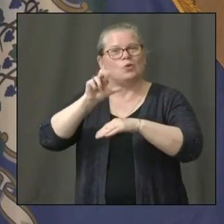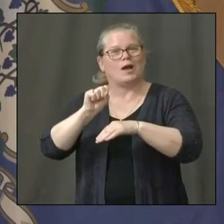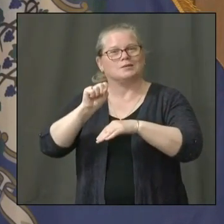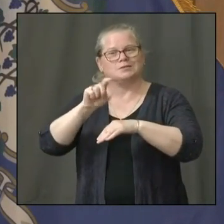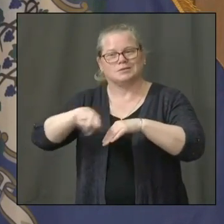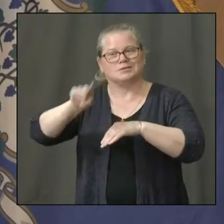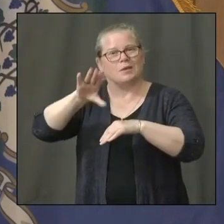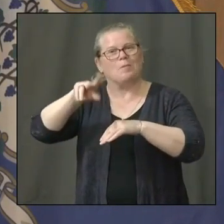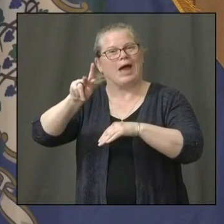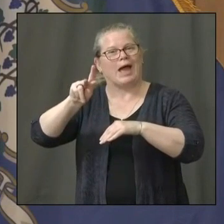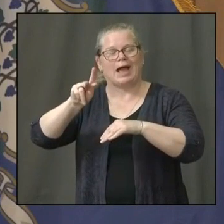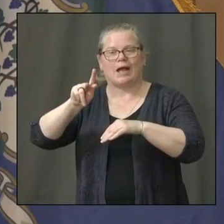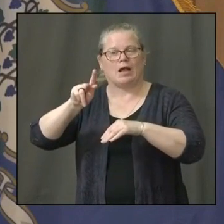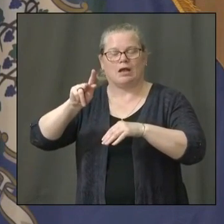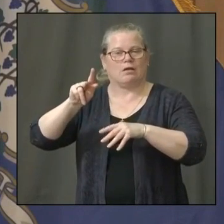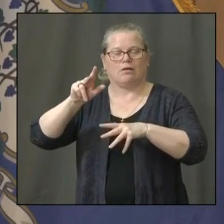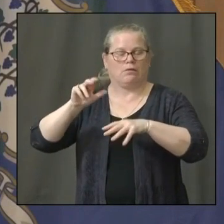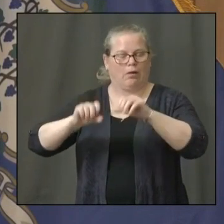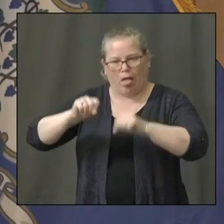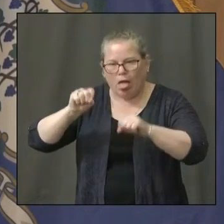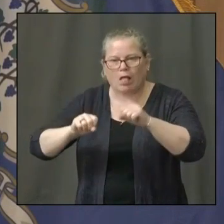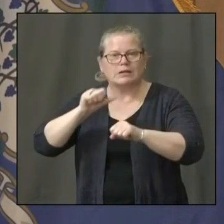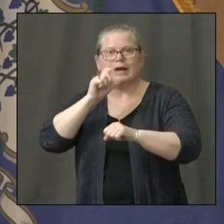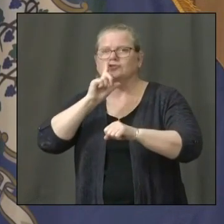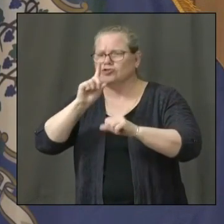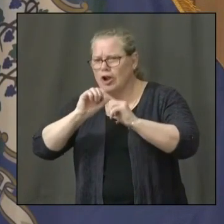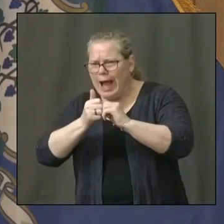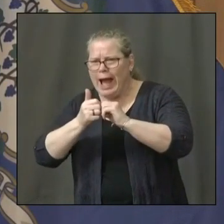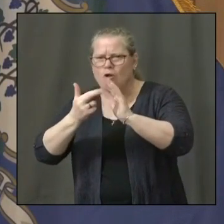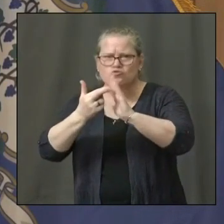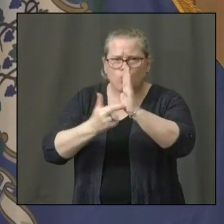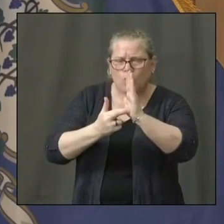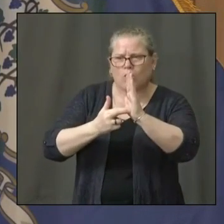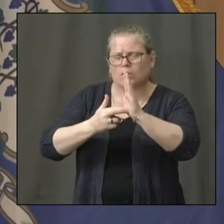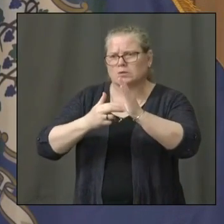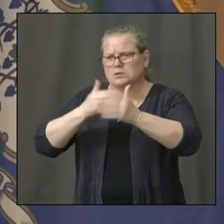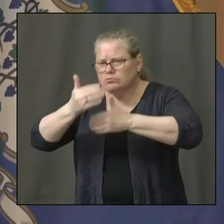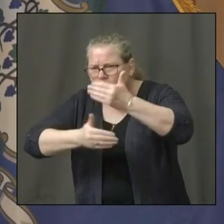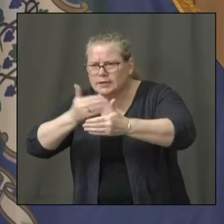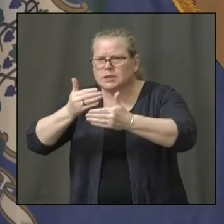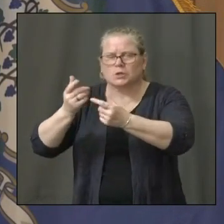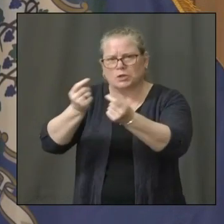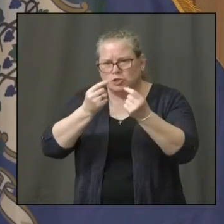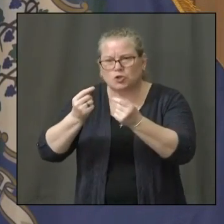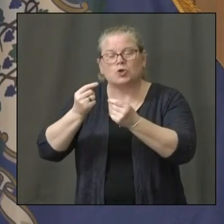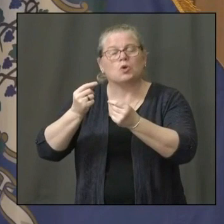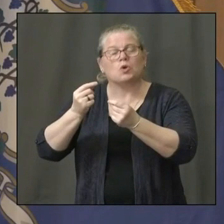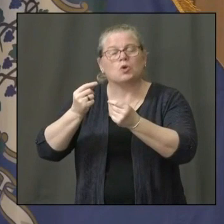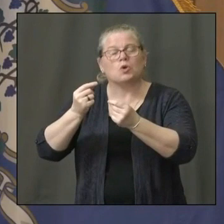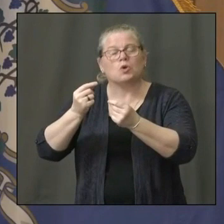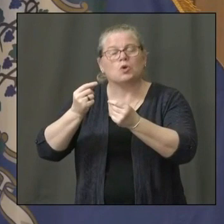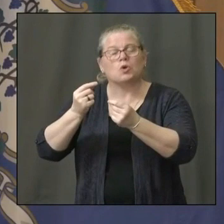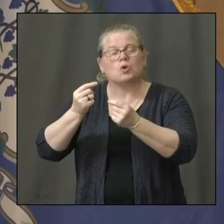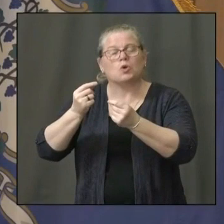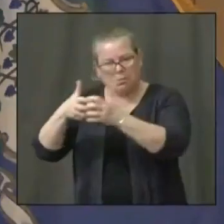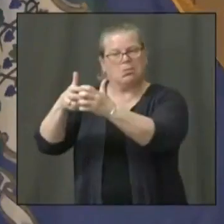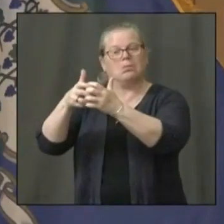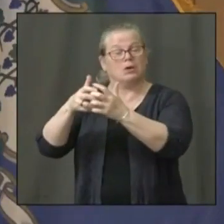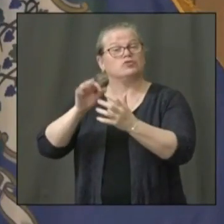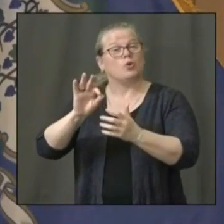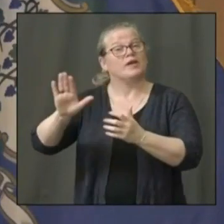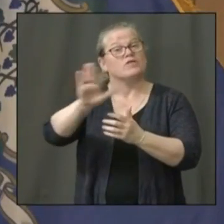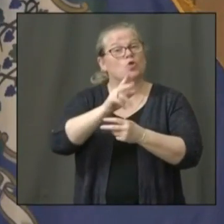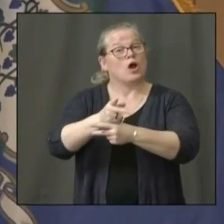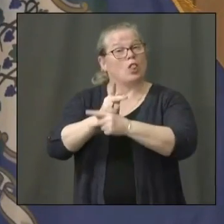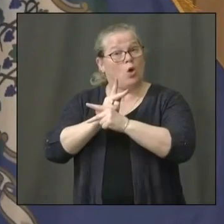down in terms of how this was going to be implemented. And I think they've got that resolved now. So if you haven't gotten your loan in, it's not